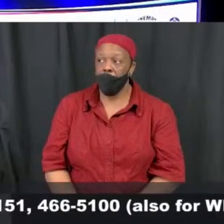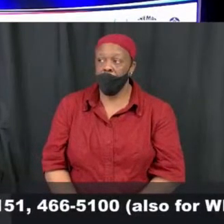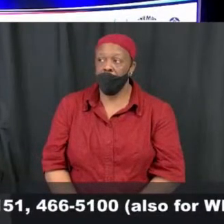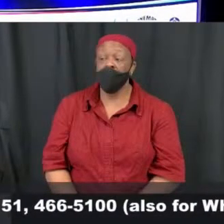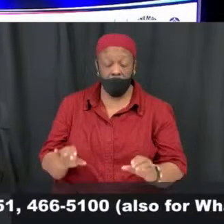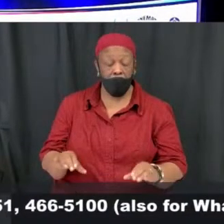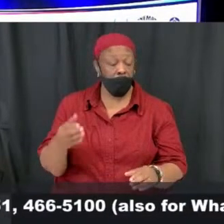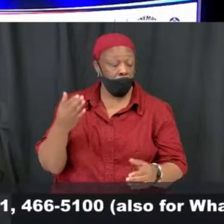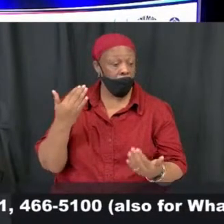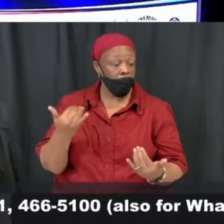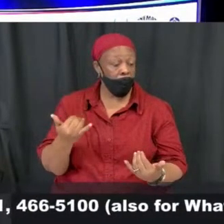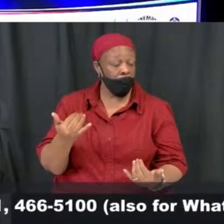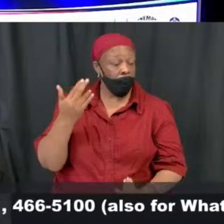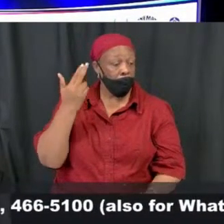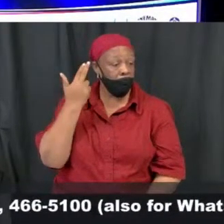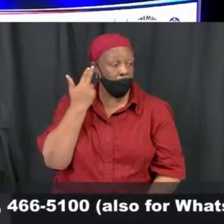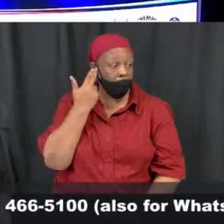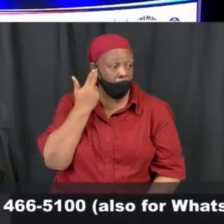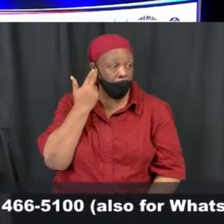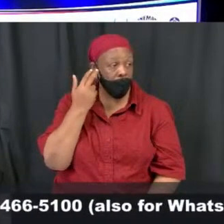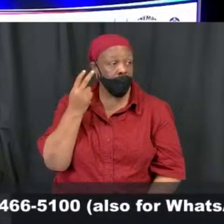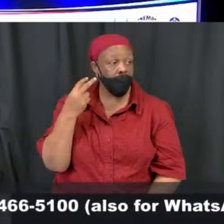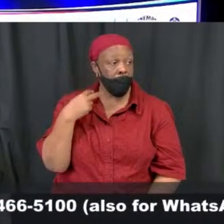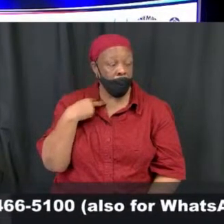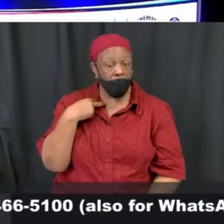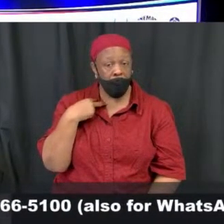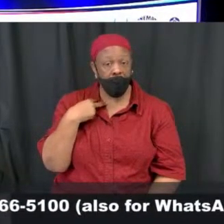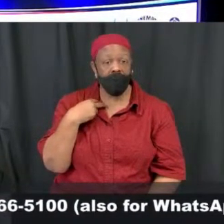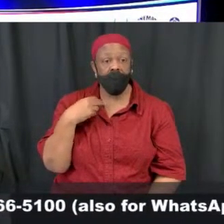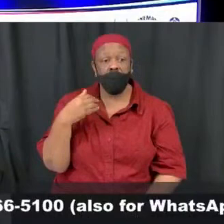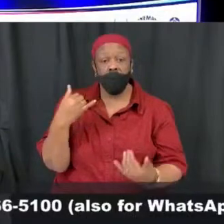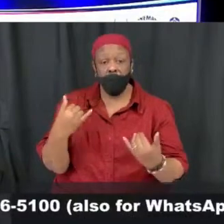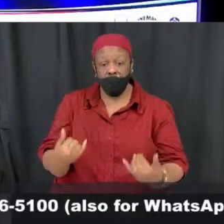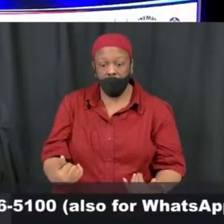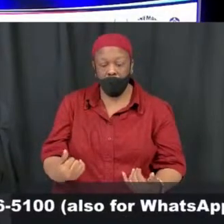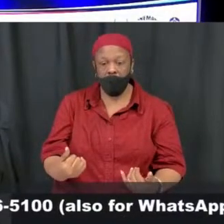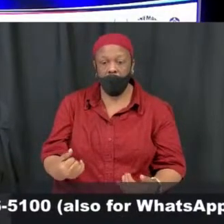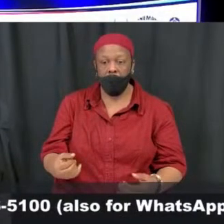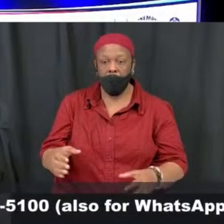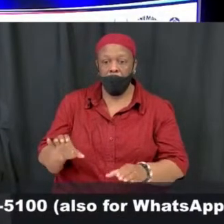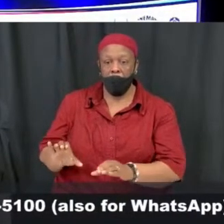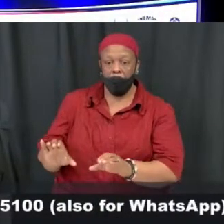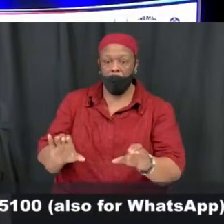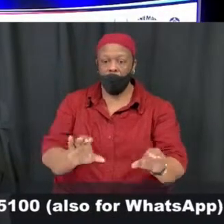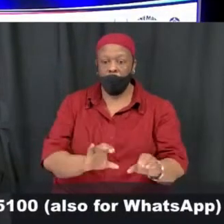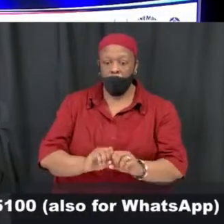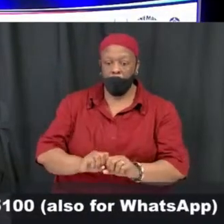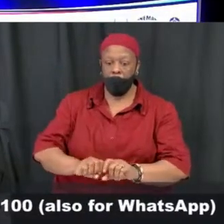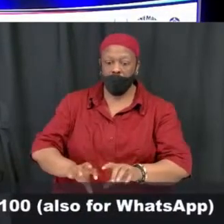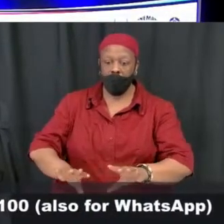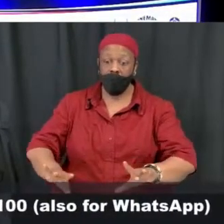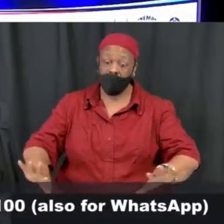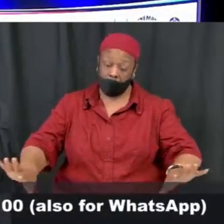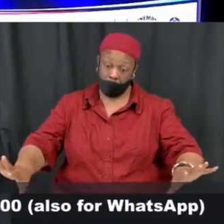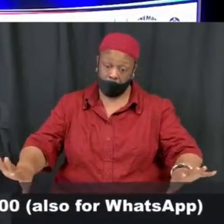heard the CN announce that we are in community spread, and